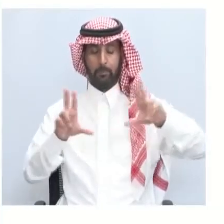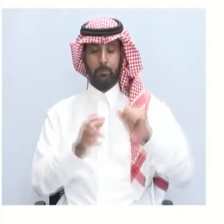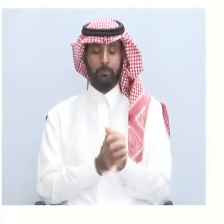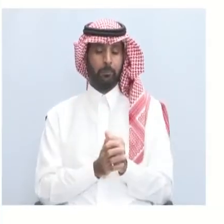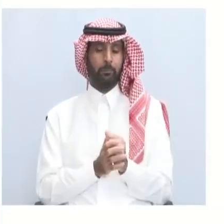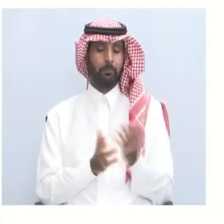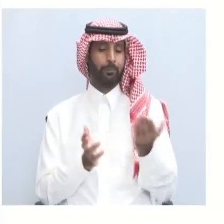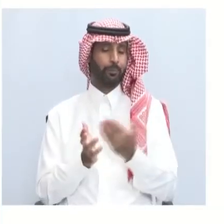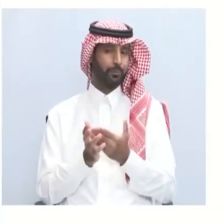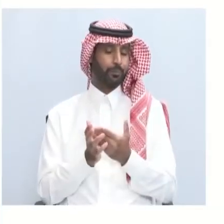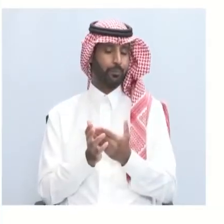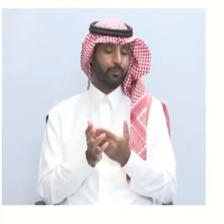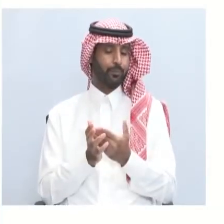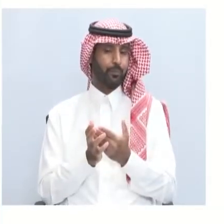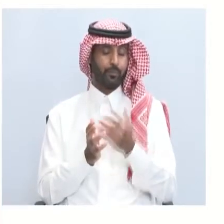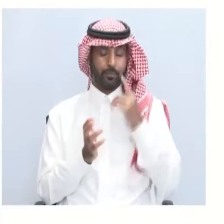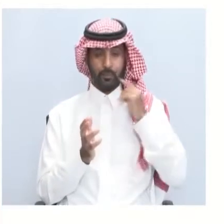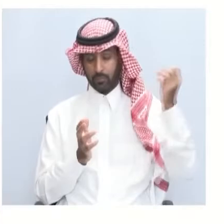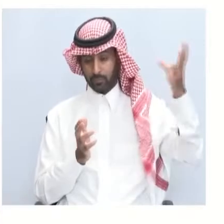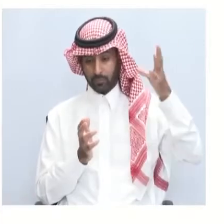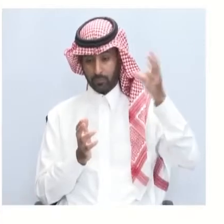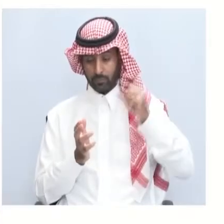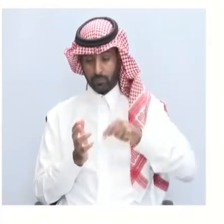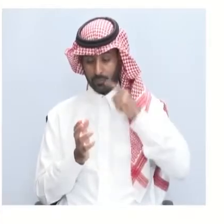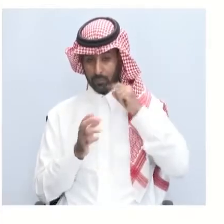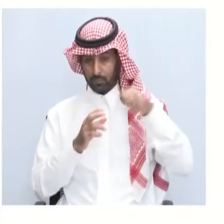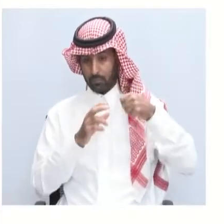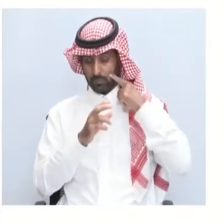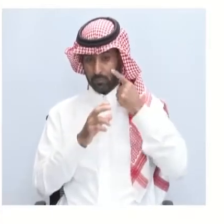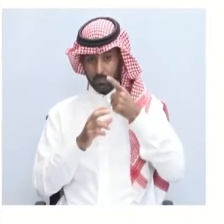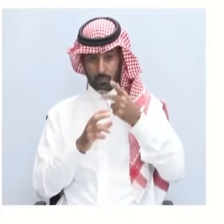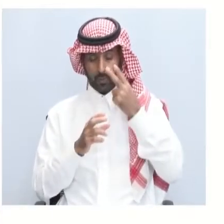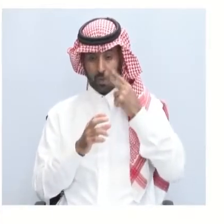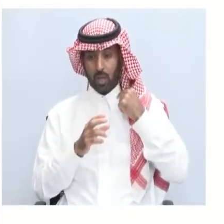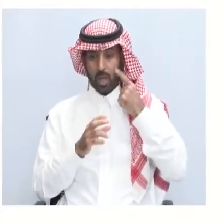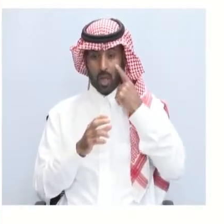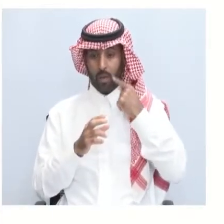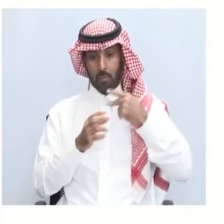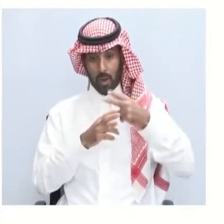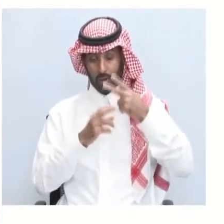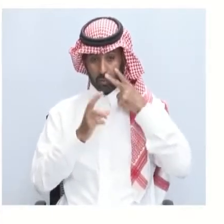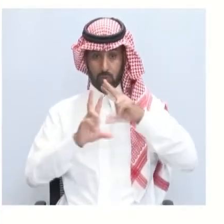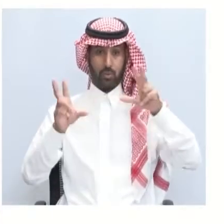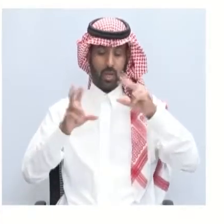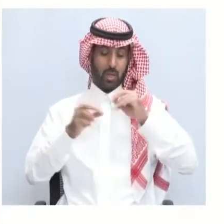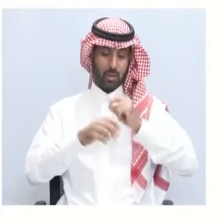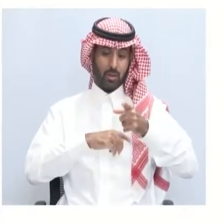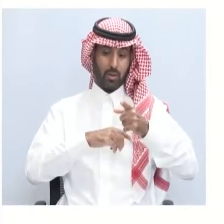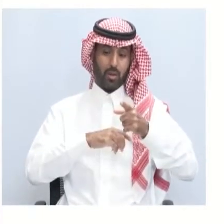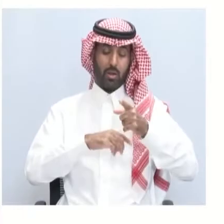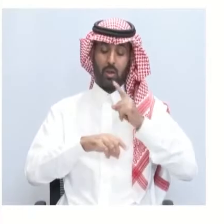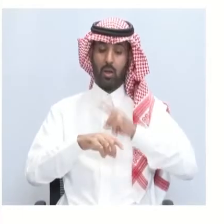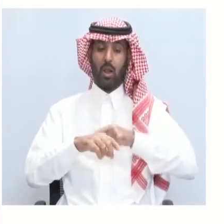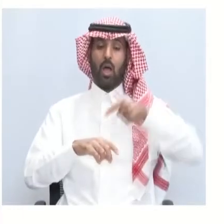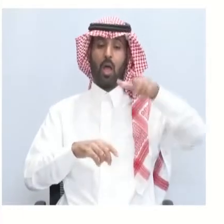broadcasted. This morning show recorded live in front of an audience. What's the meaning here of